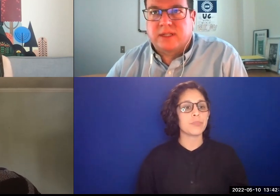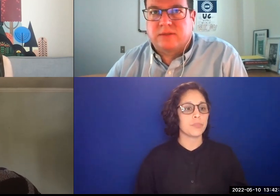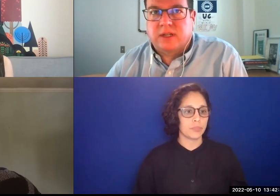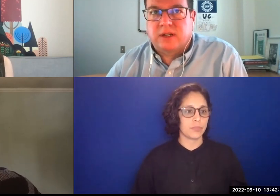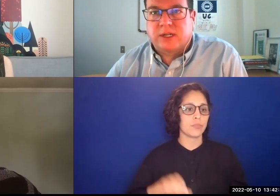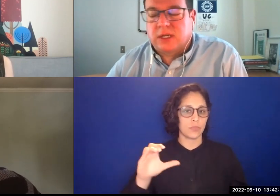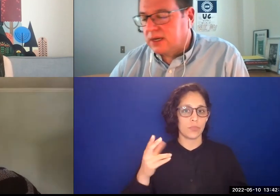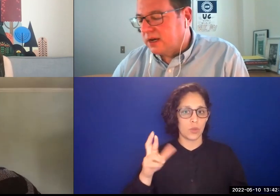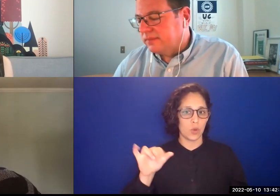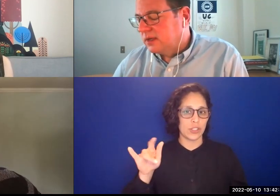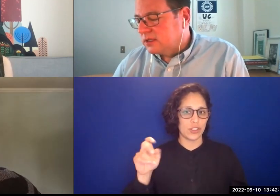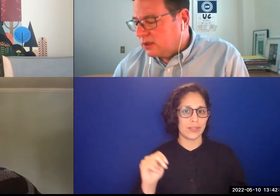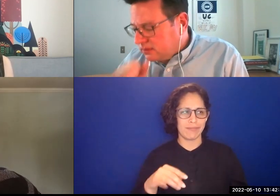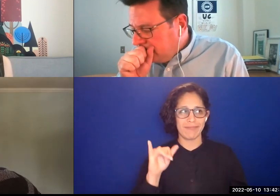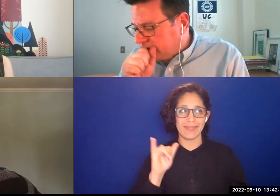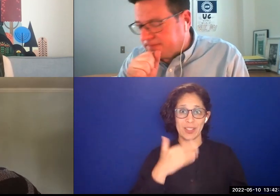Boy, that's a really good question.